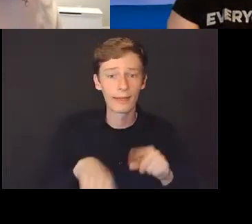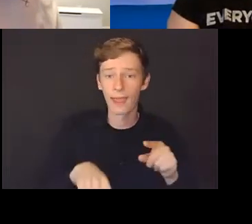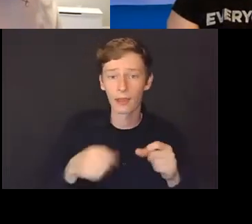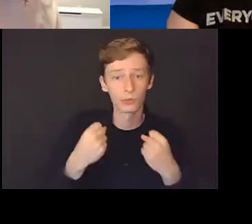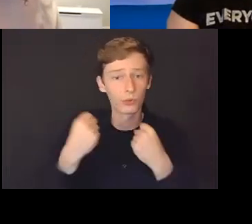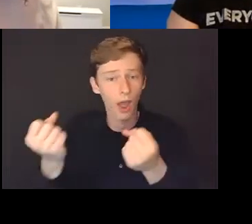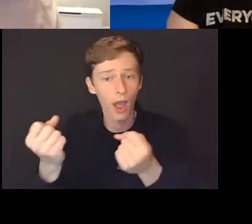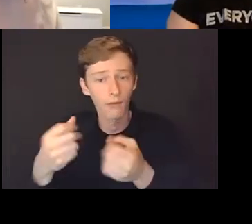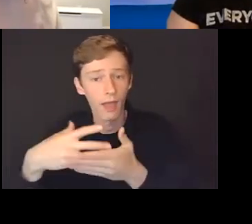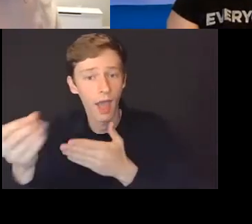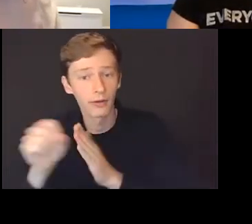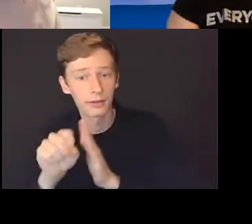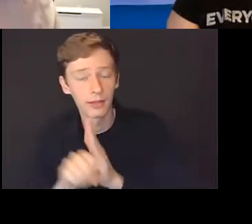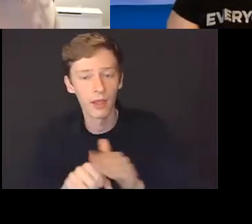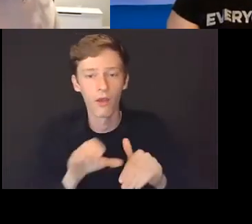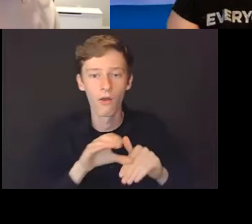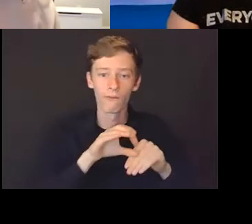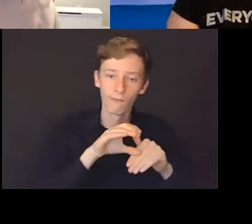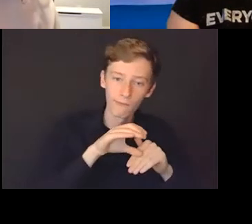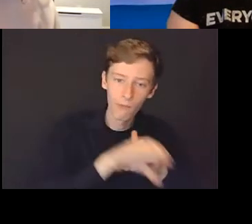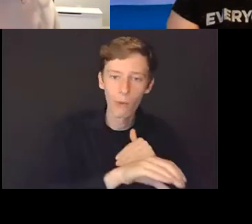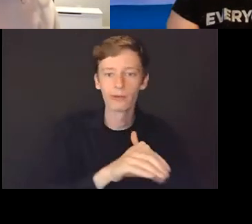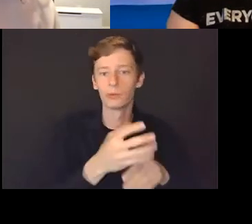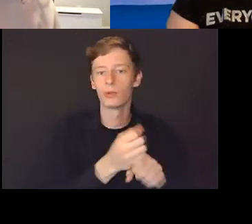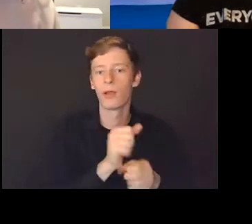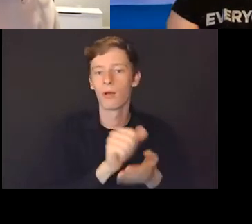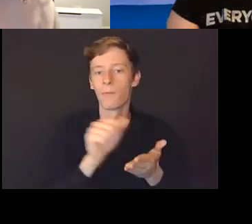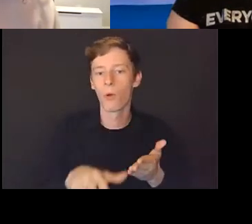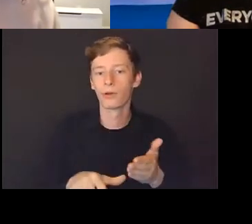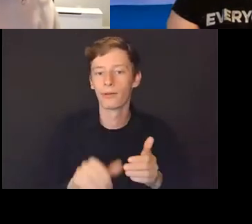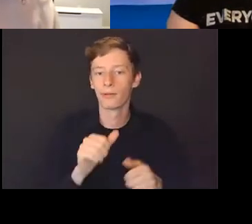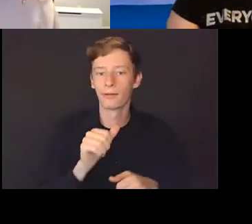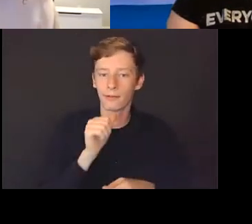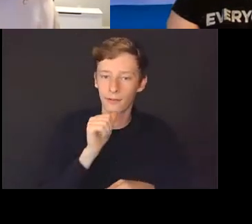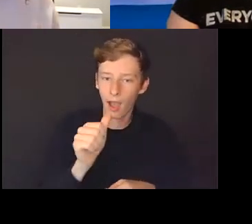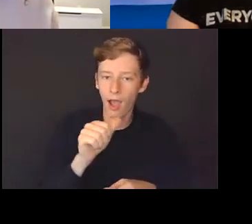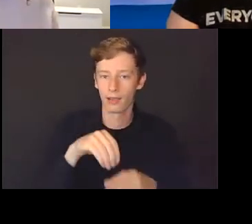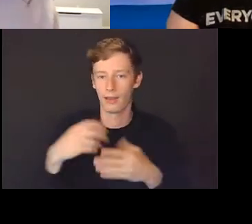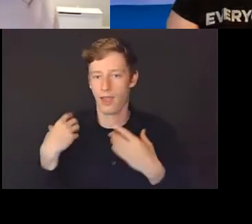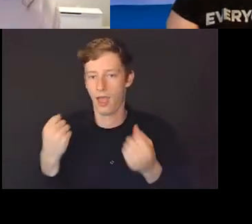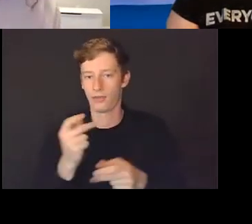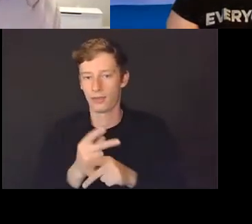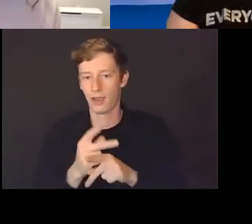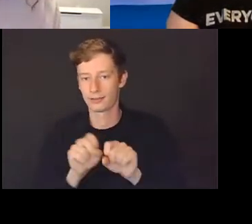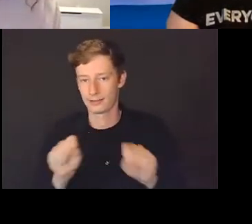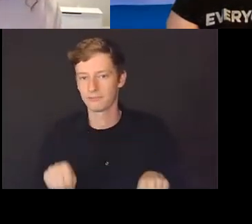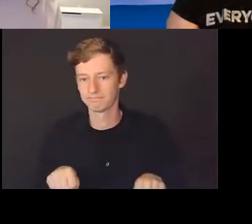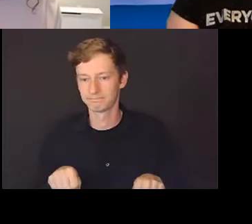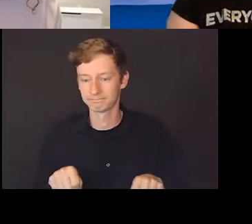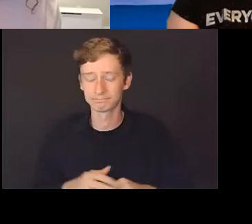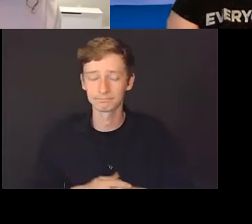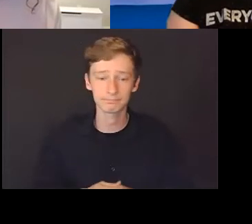pregnancies or to seek abortion outside of the healthcare system. Barriers to access abortion and other healthcare services